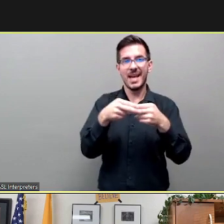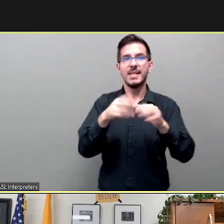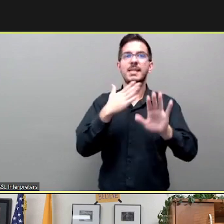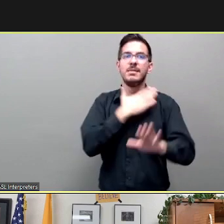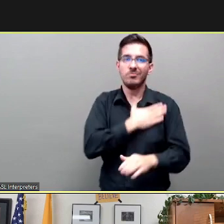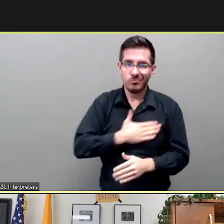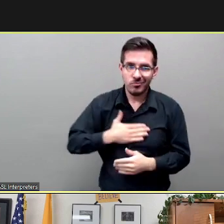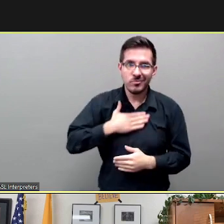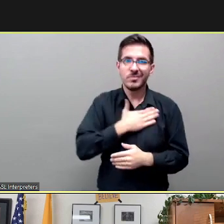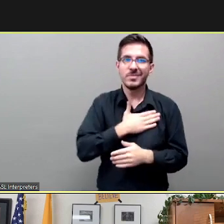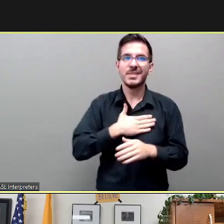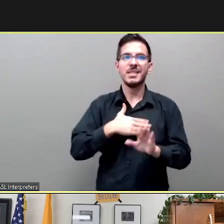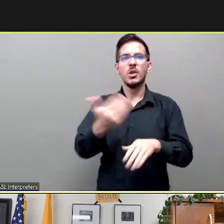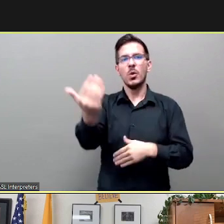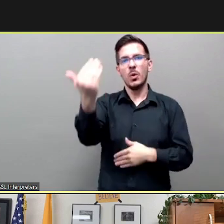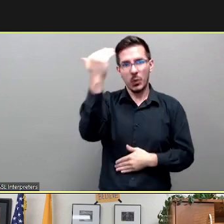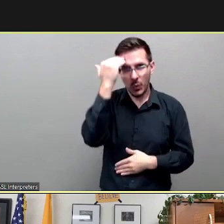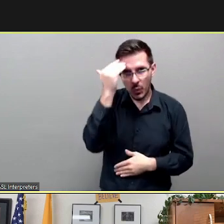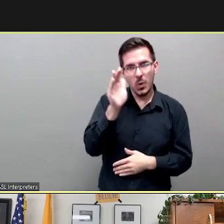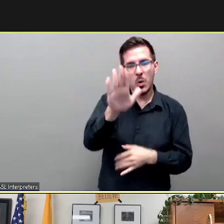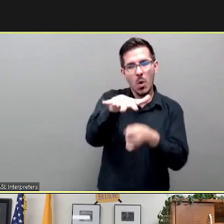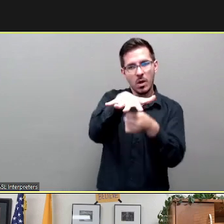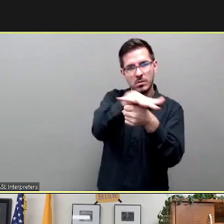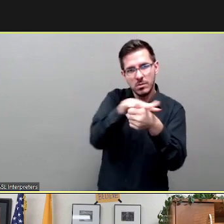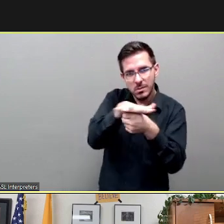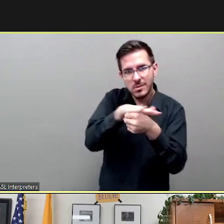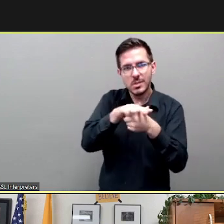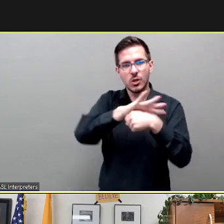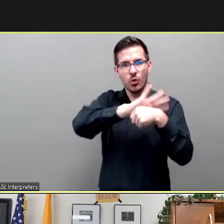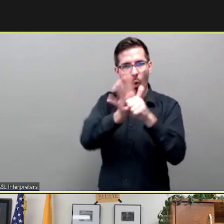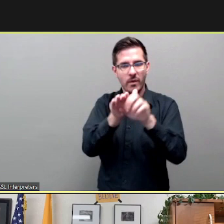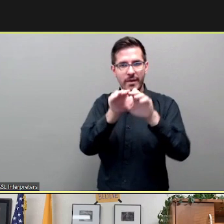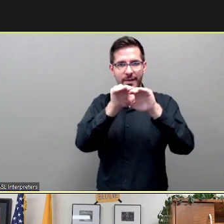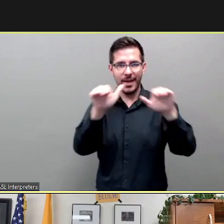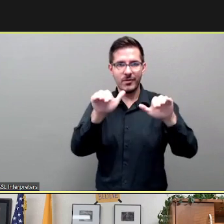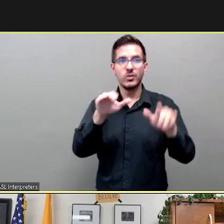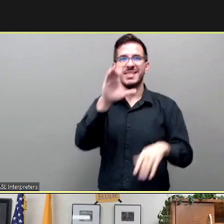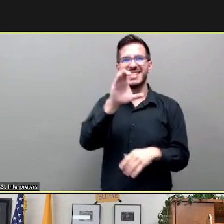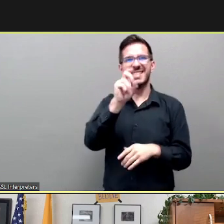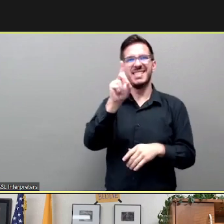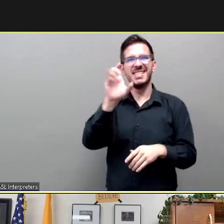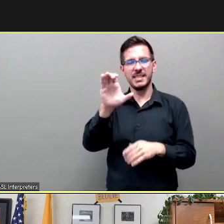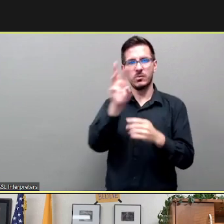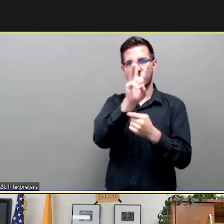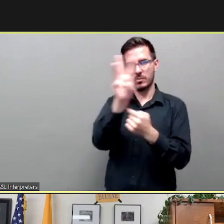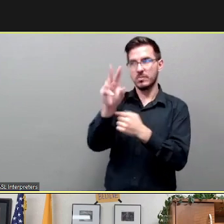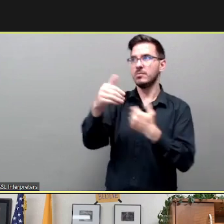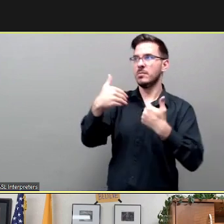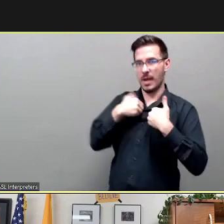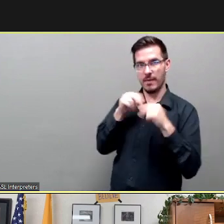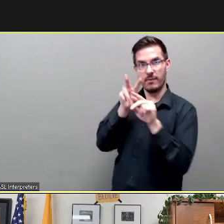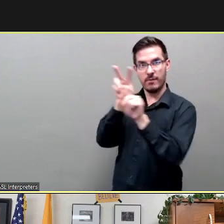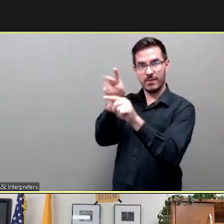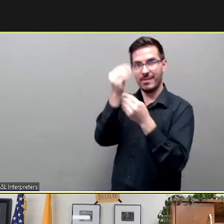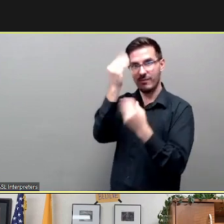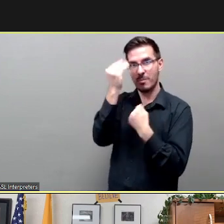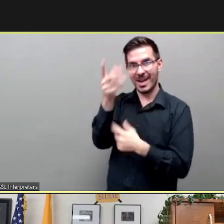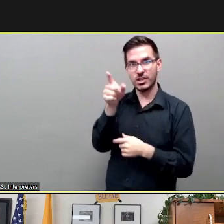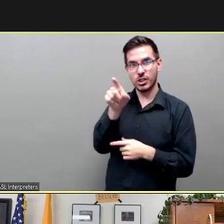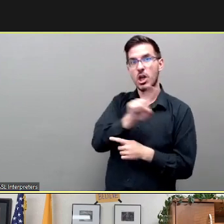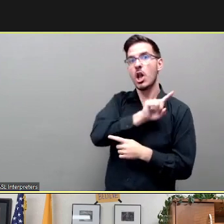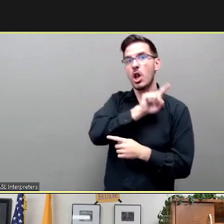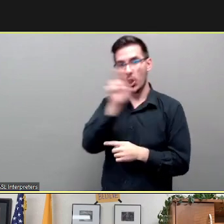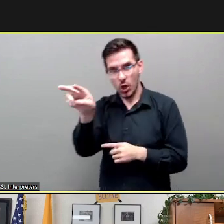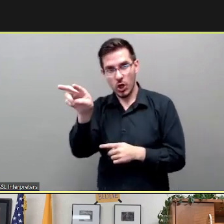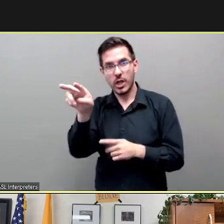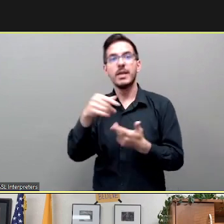community level for COVID-19 where you live from the CDC website. They have guidance for low, medium, and high